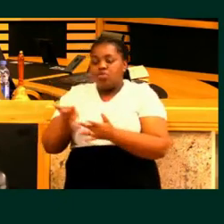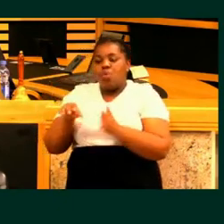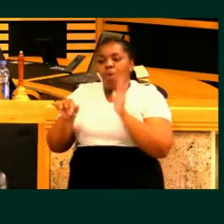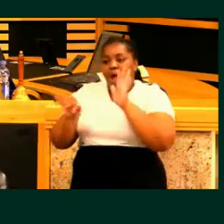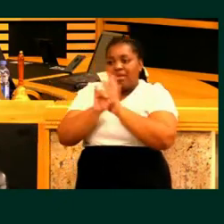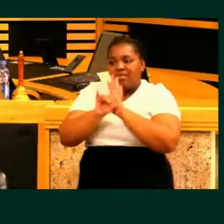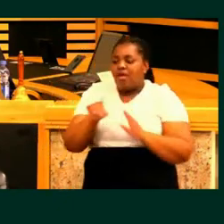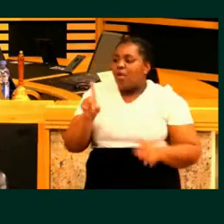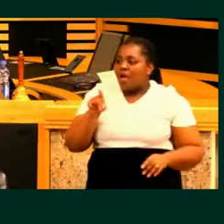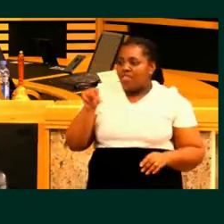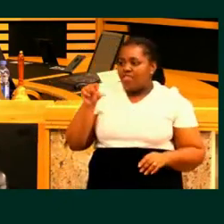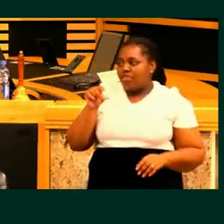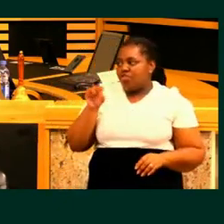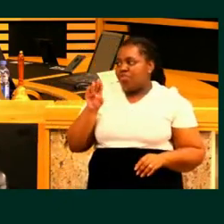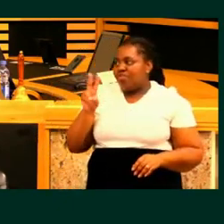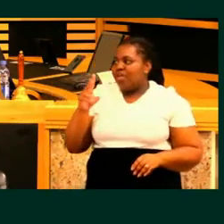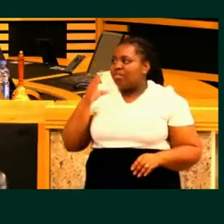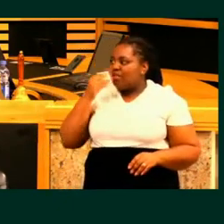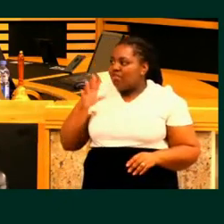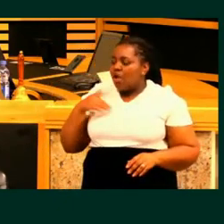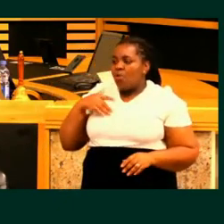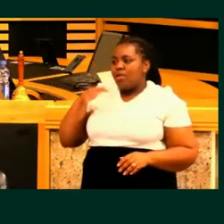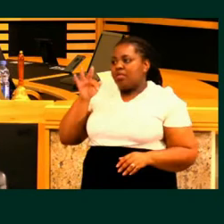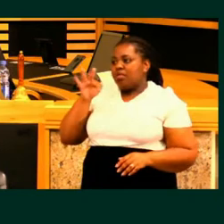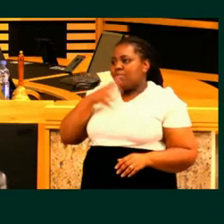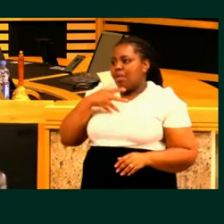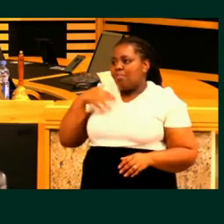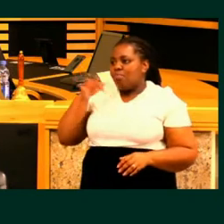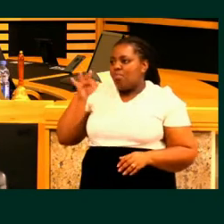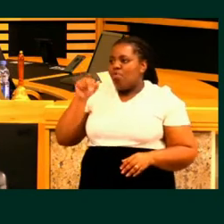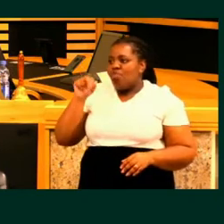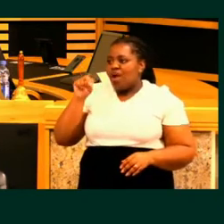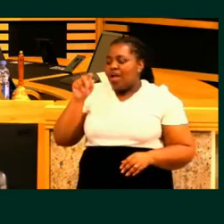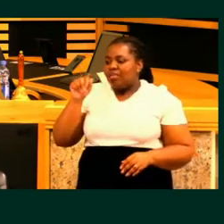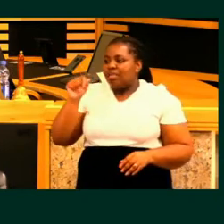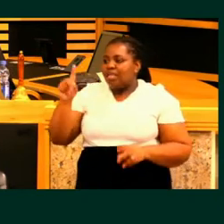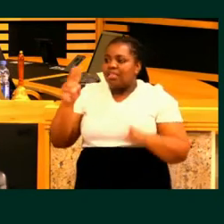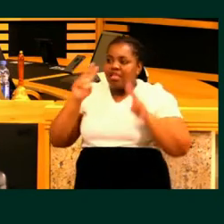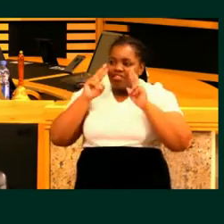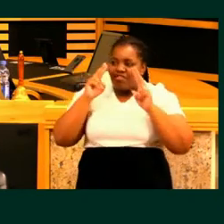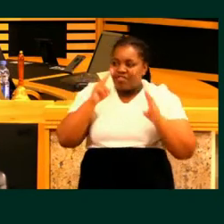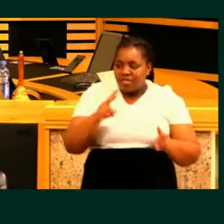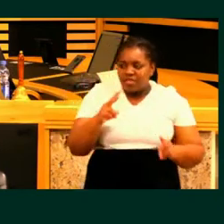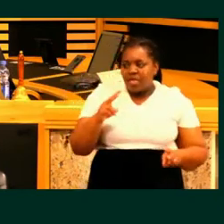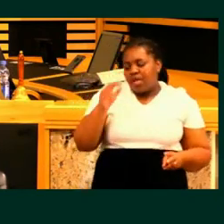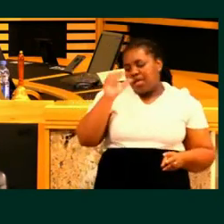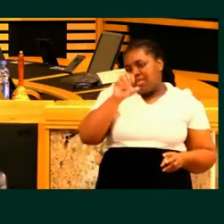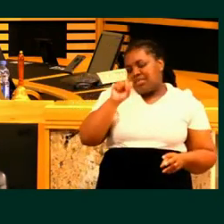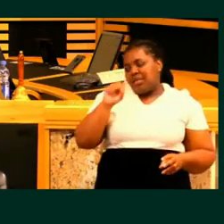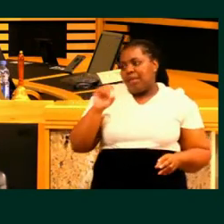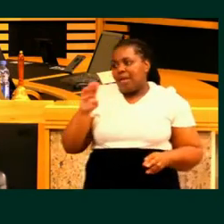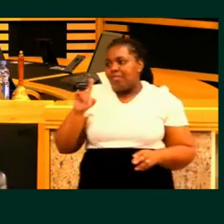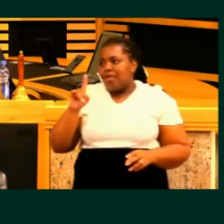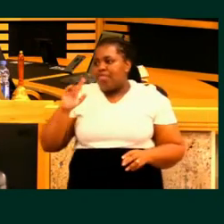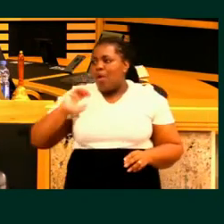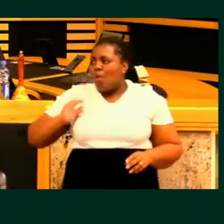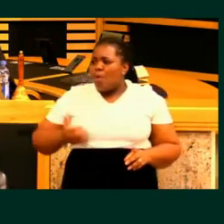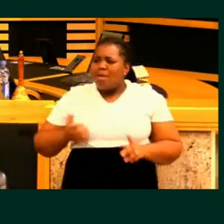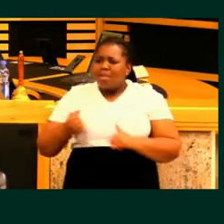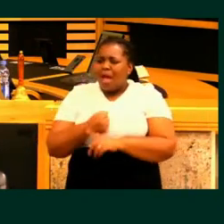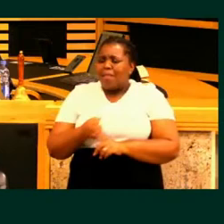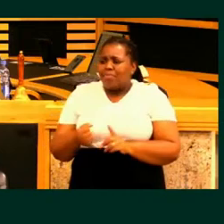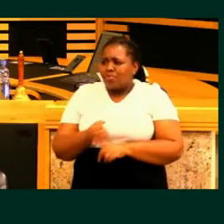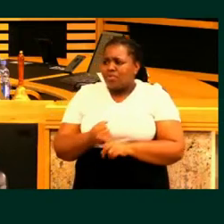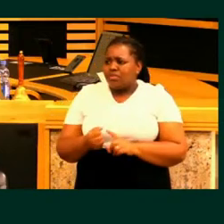hotpots I have spoken with MC funer and proposed that she visits the SAR bman Center of abused women and children in